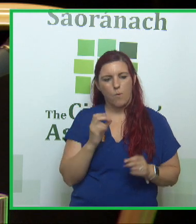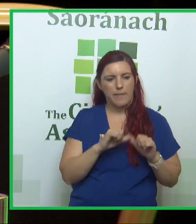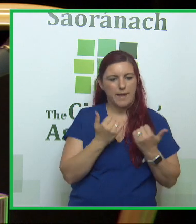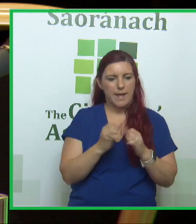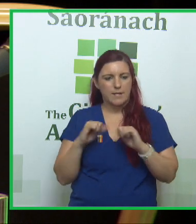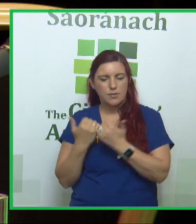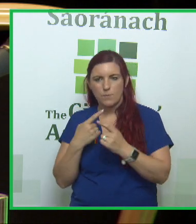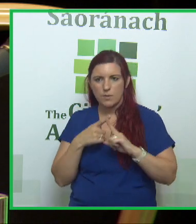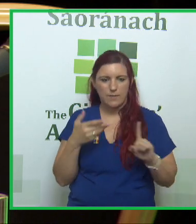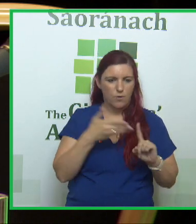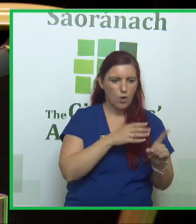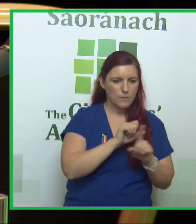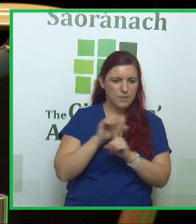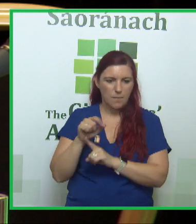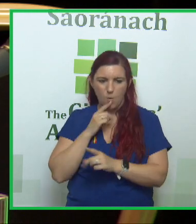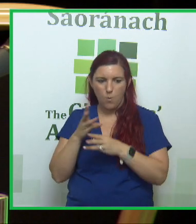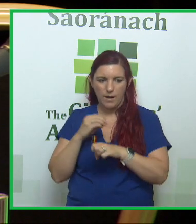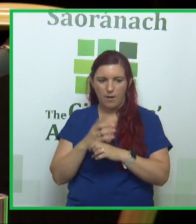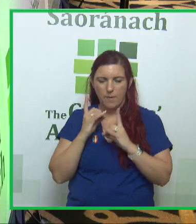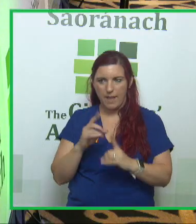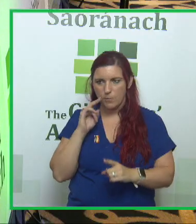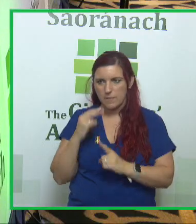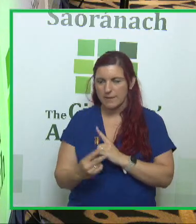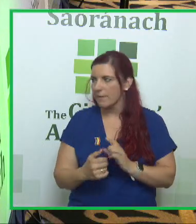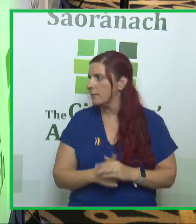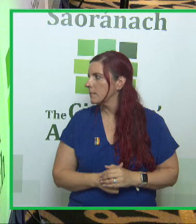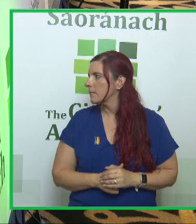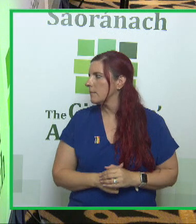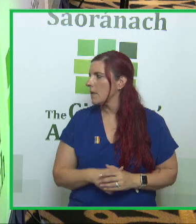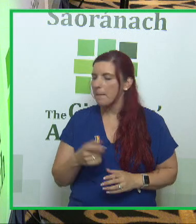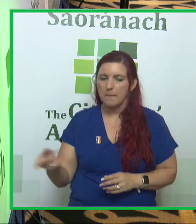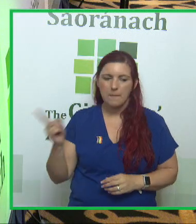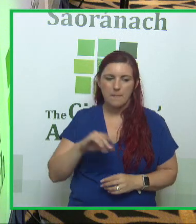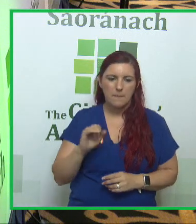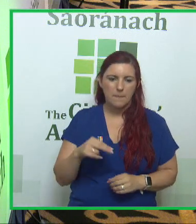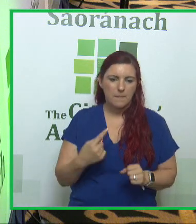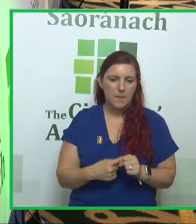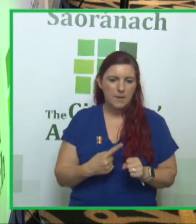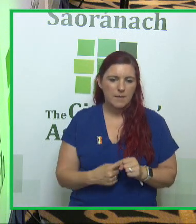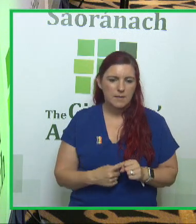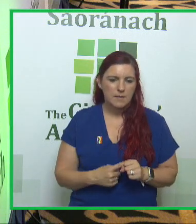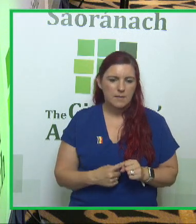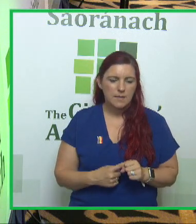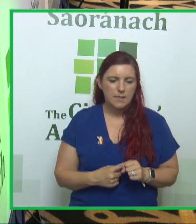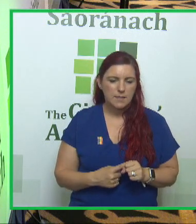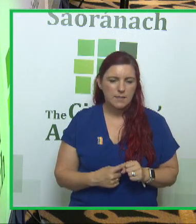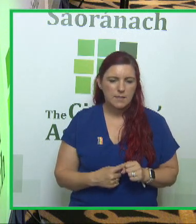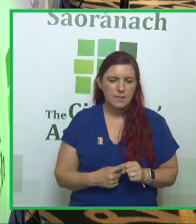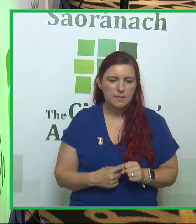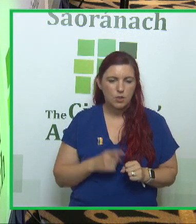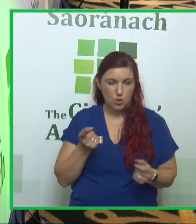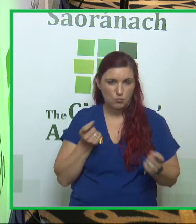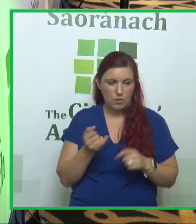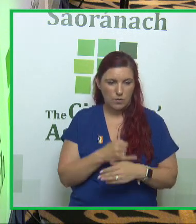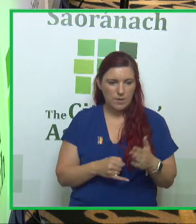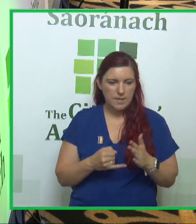core objectives working on a health-led response. And sorry, Tony, again, mm-hmm. Can I just want to do justice to your own organisation as well. You have